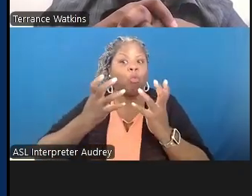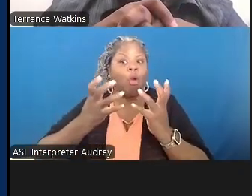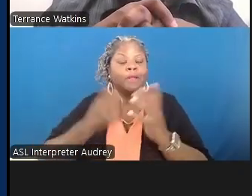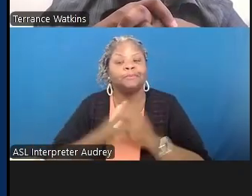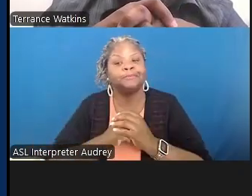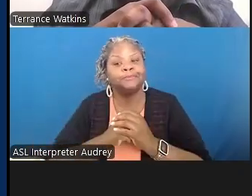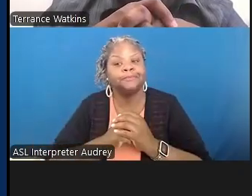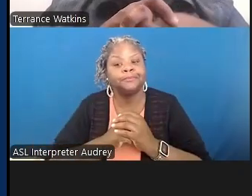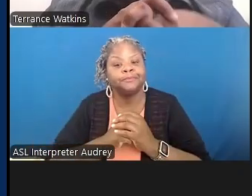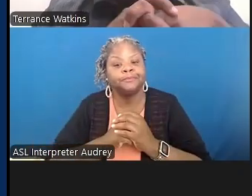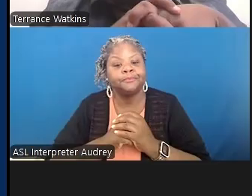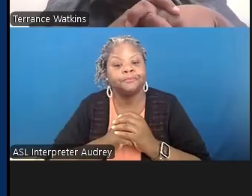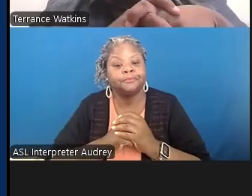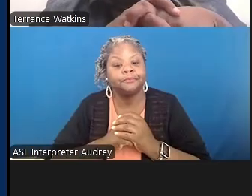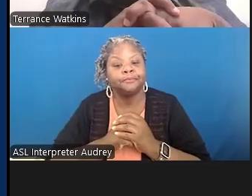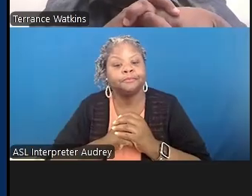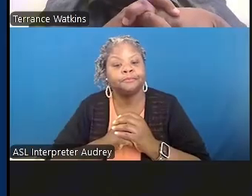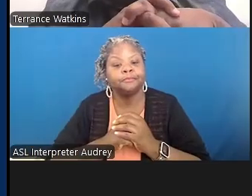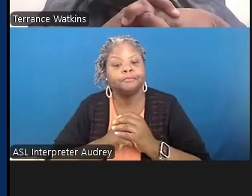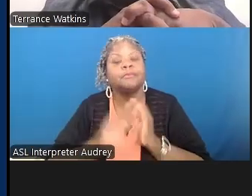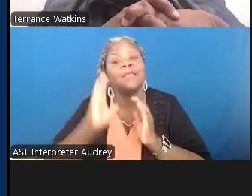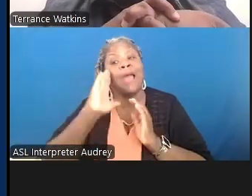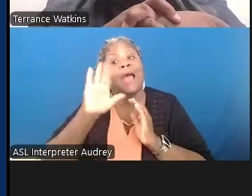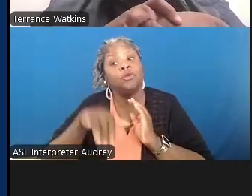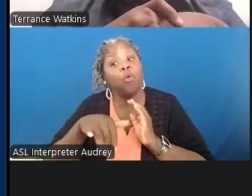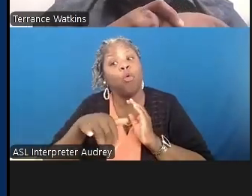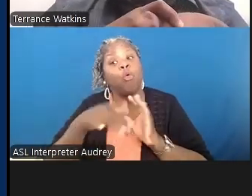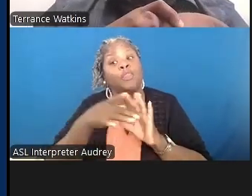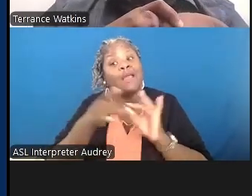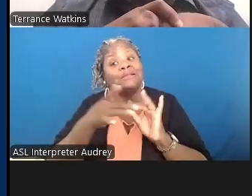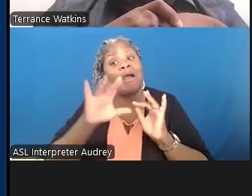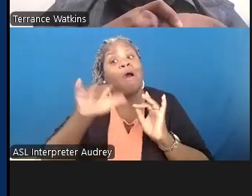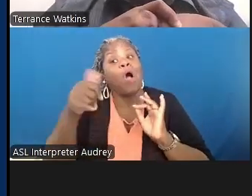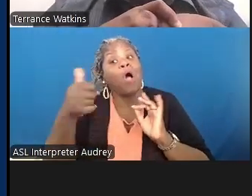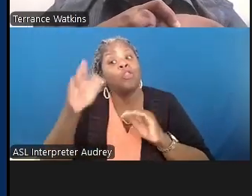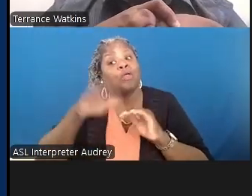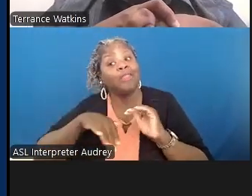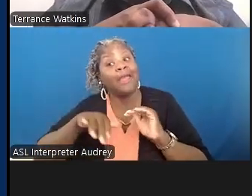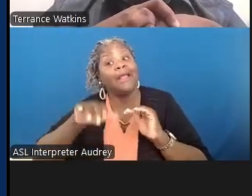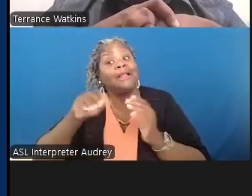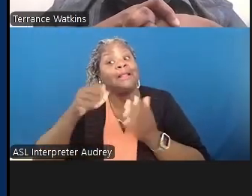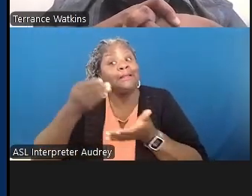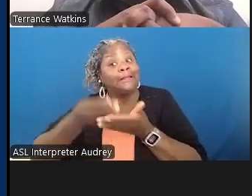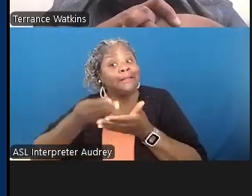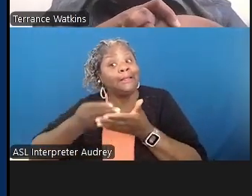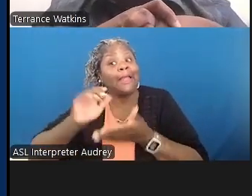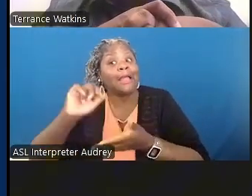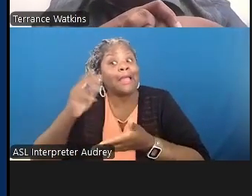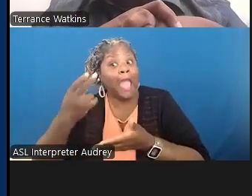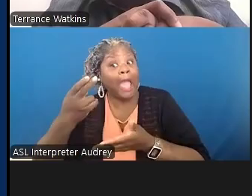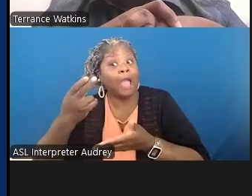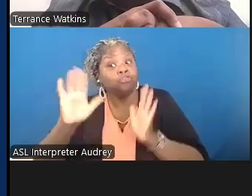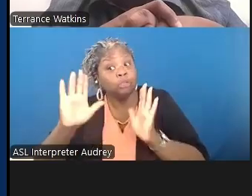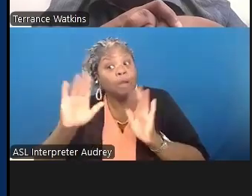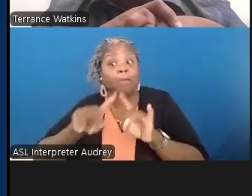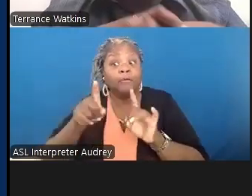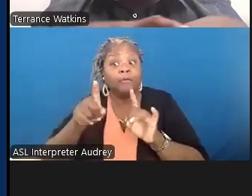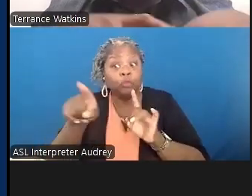And I know they said other than cash, but if anyone would like to donate cash, we